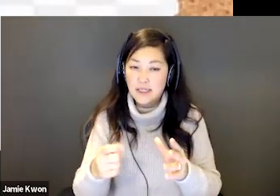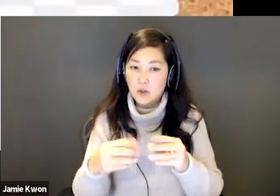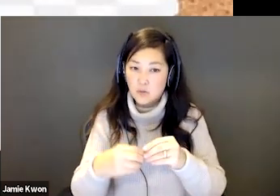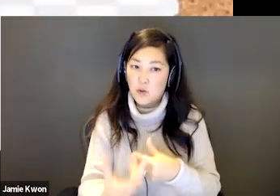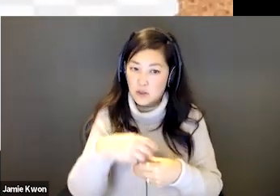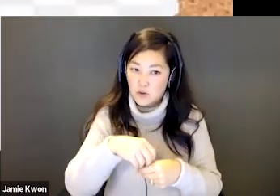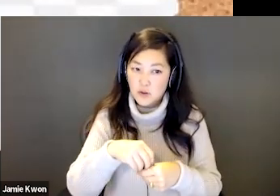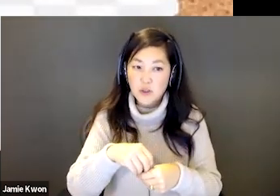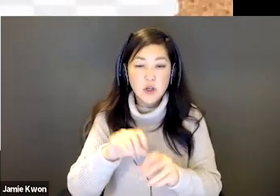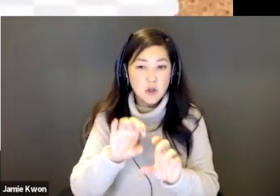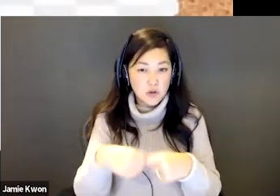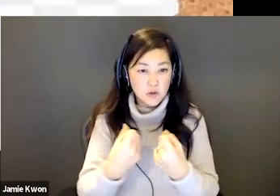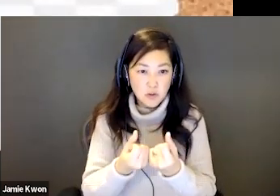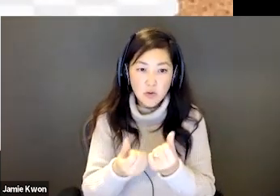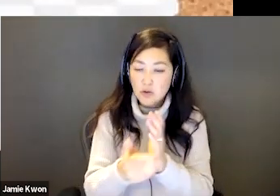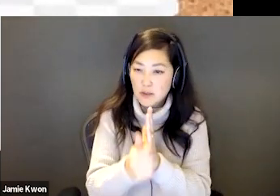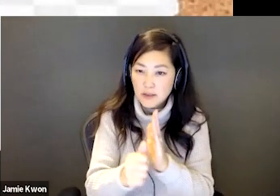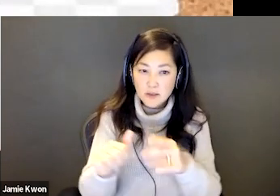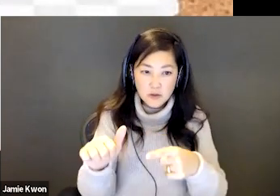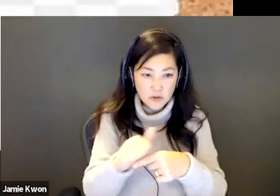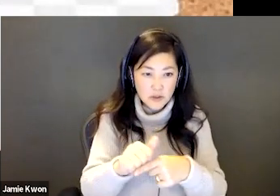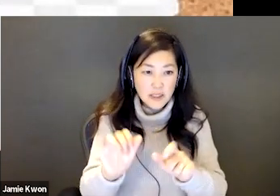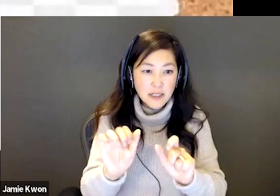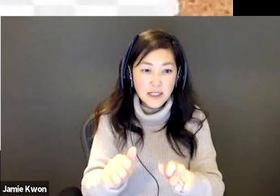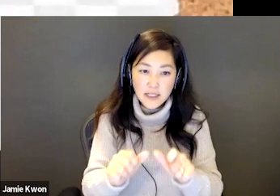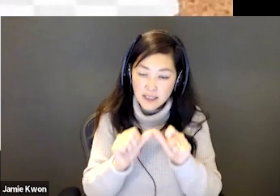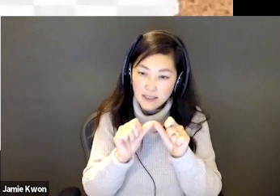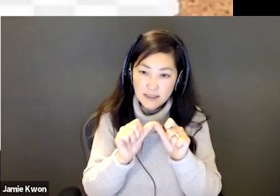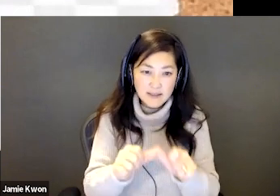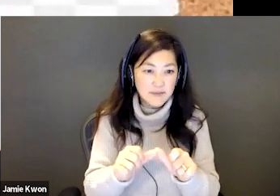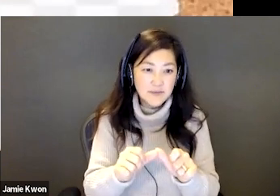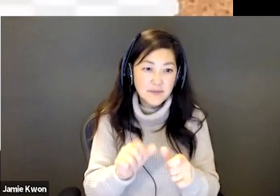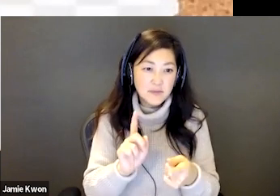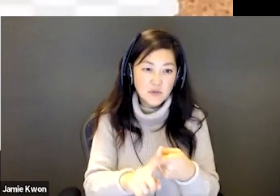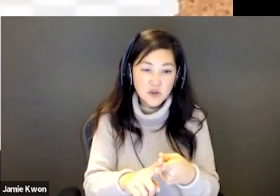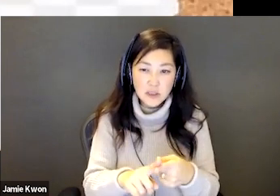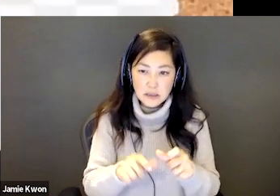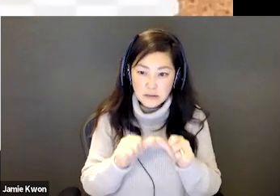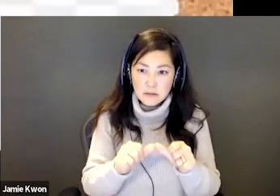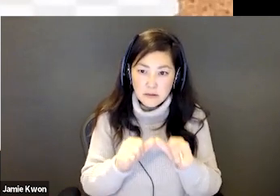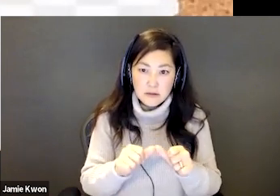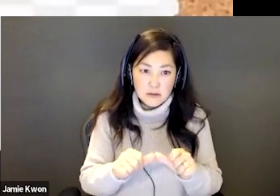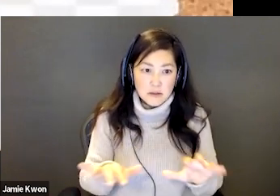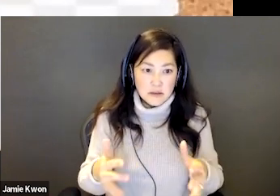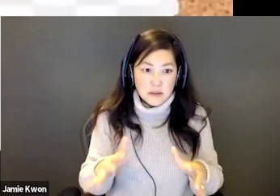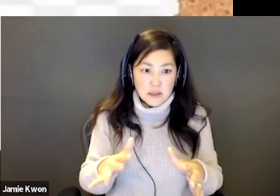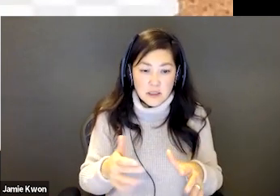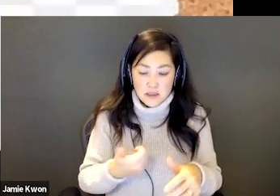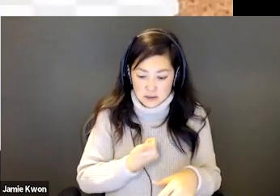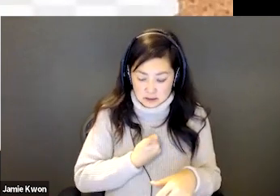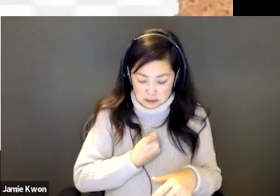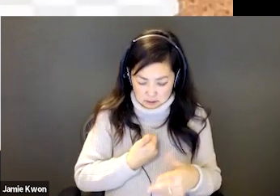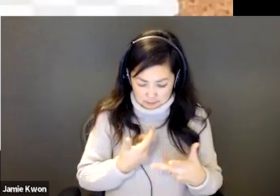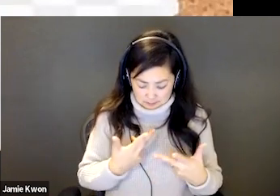skills training can lead to a lifetime of chronic anxiety, perpetual self-consciousness,